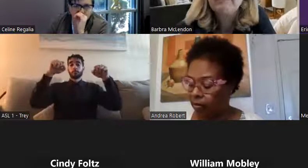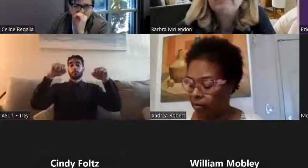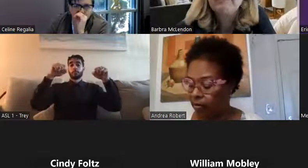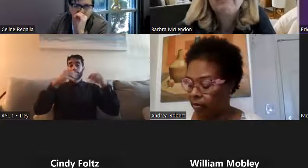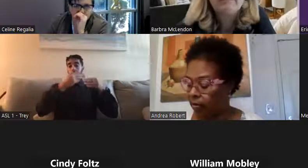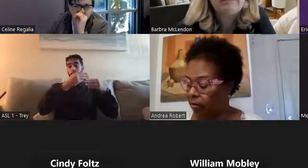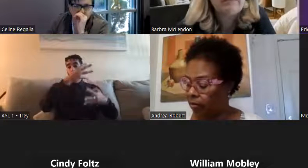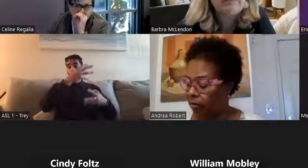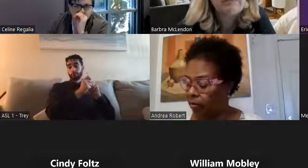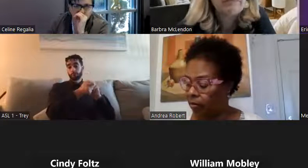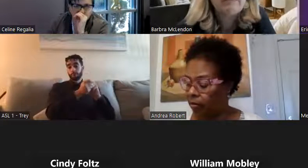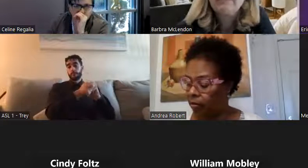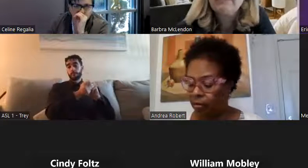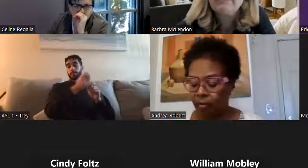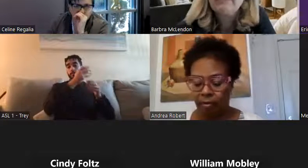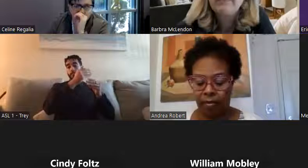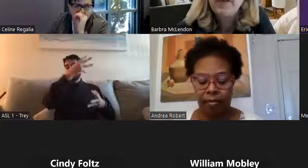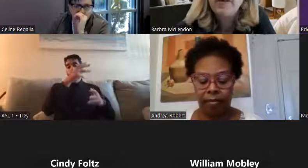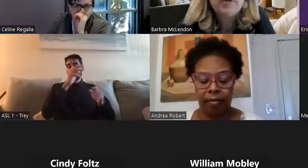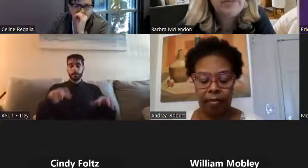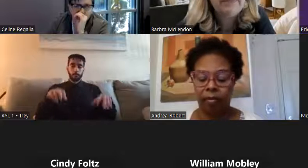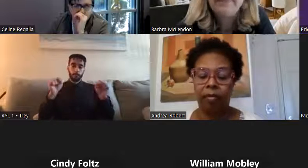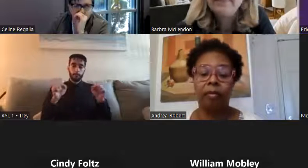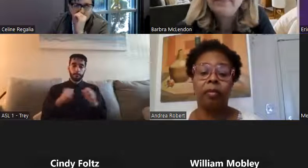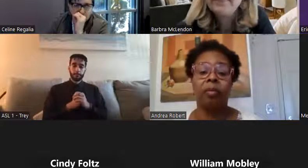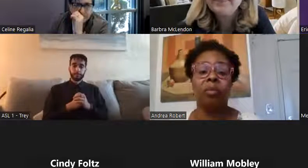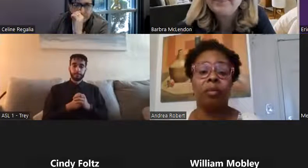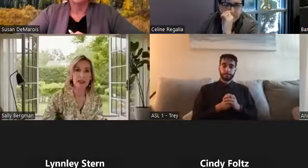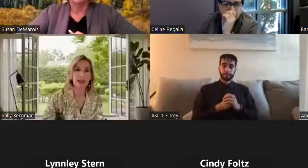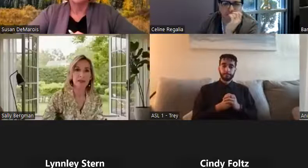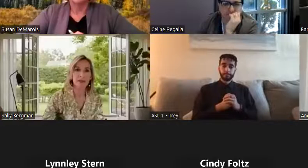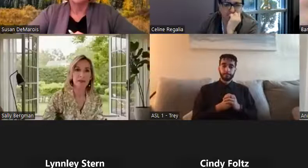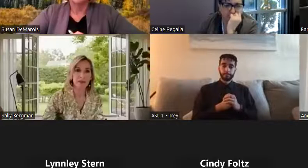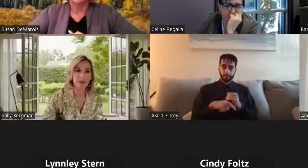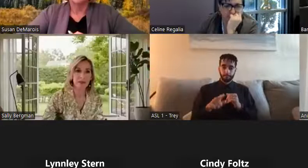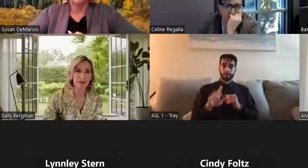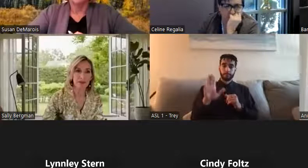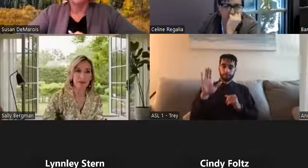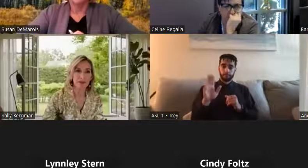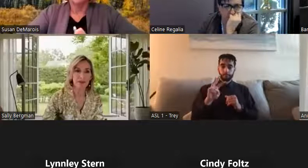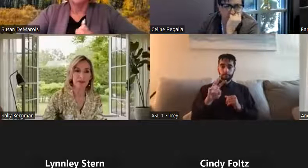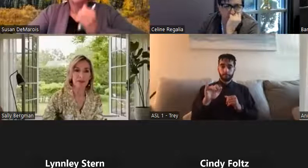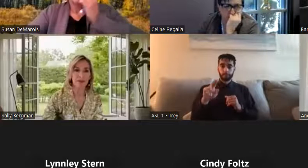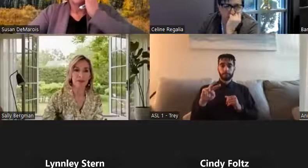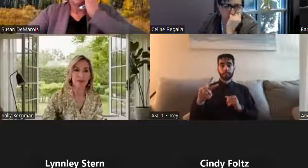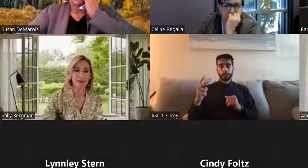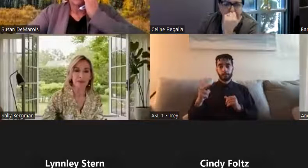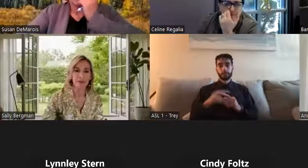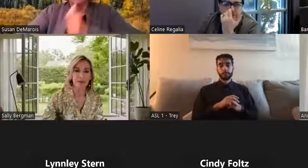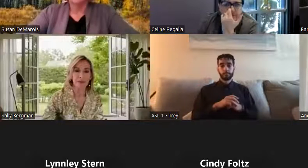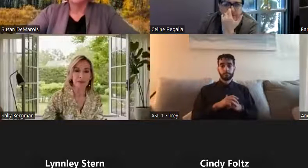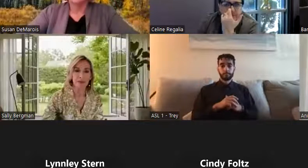list of priorities? I'll motion. Thank you, Second. Barbara. Second. Thank you.